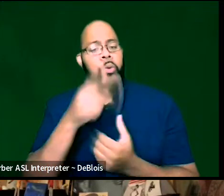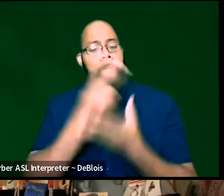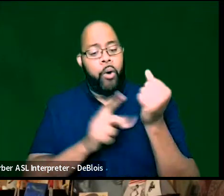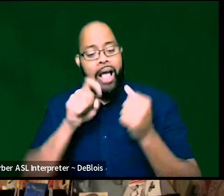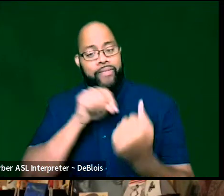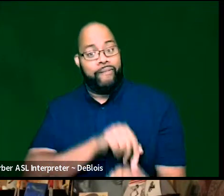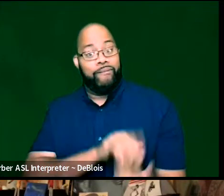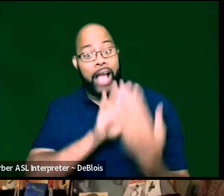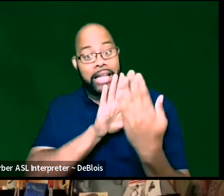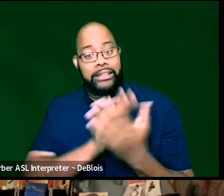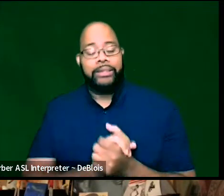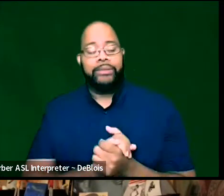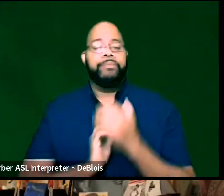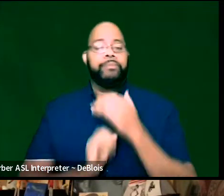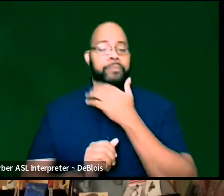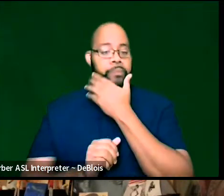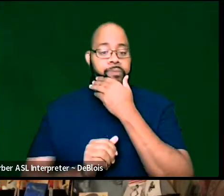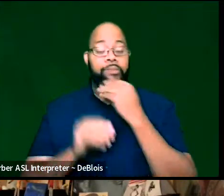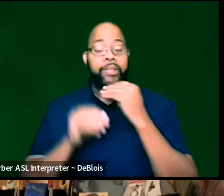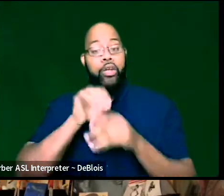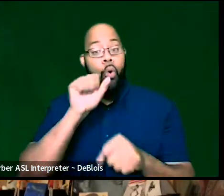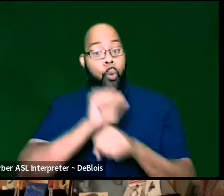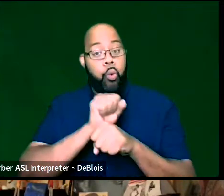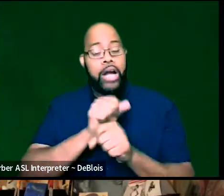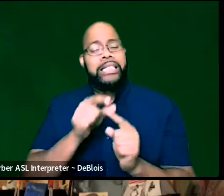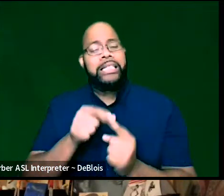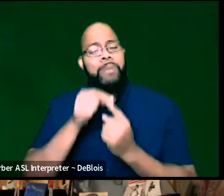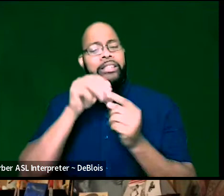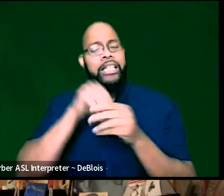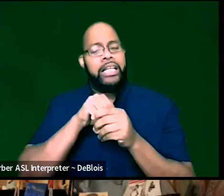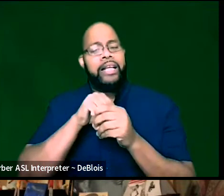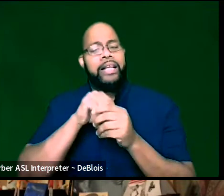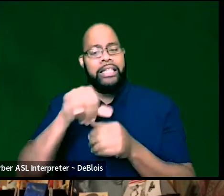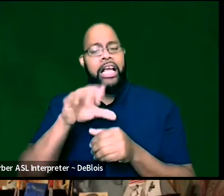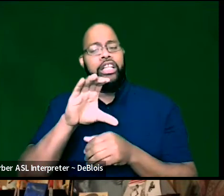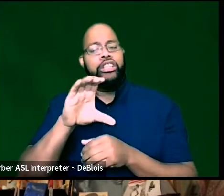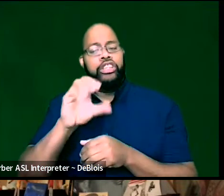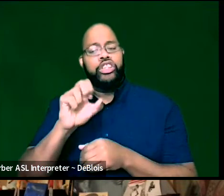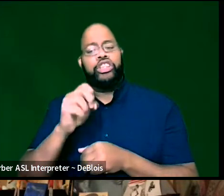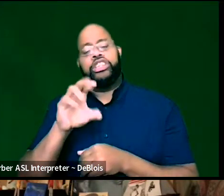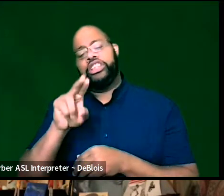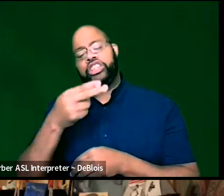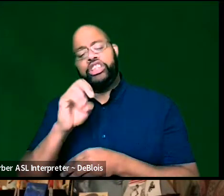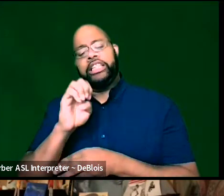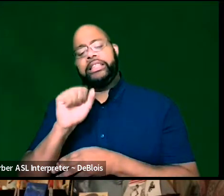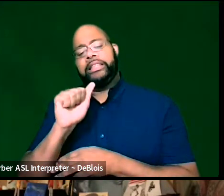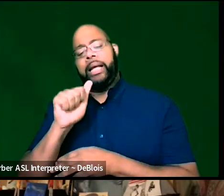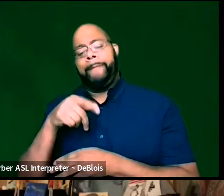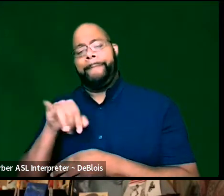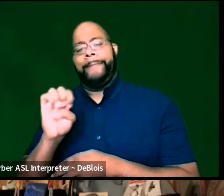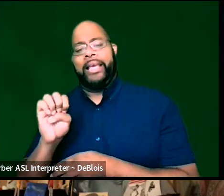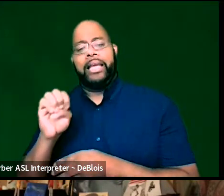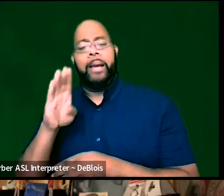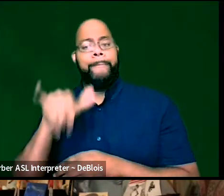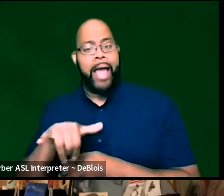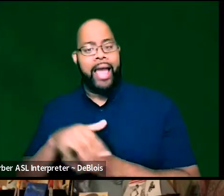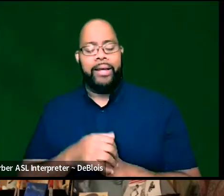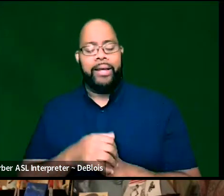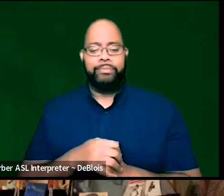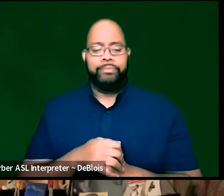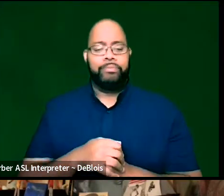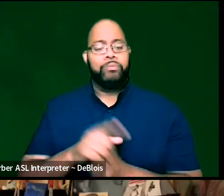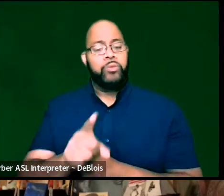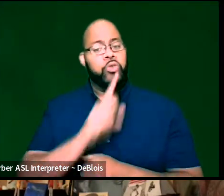to face in your work, especially in the Chesapeake Bay. And so, Dr. Boyd, we will start with you.